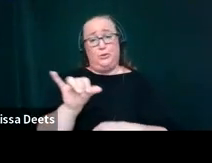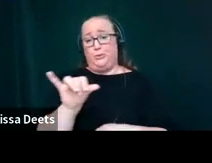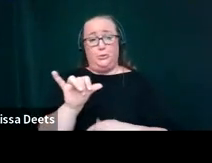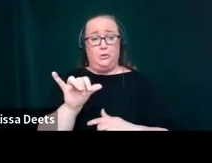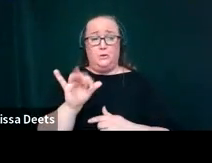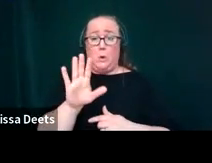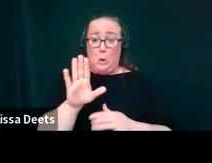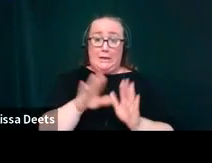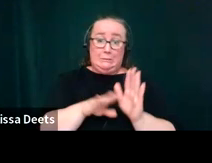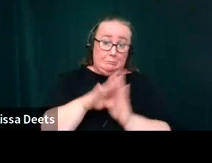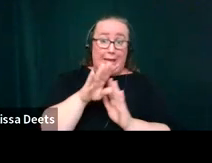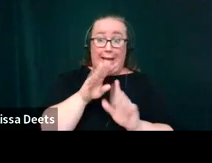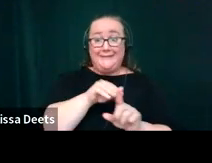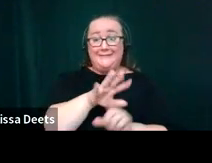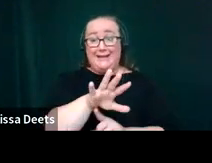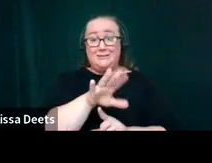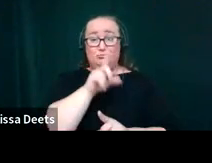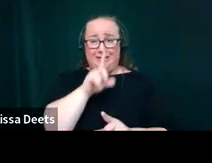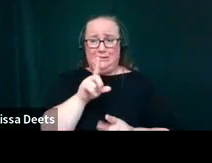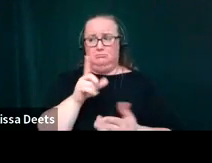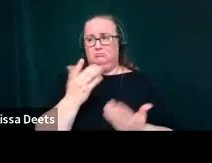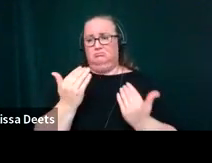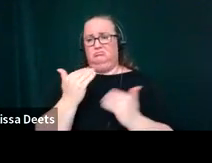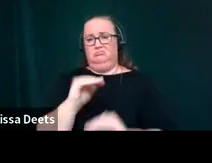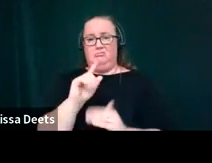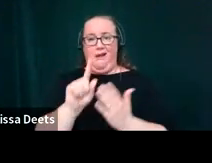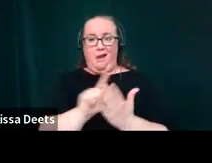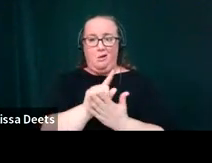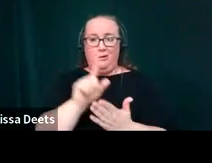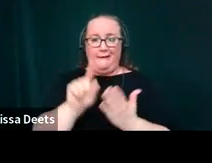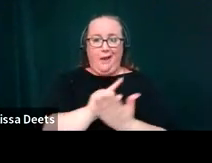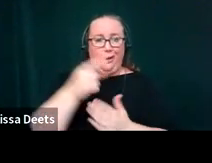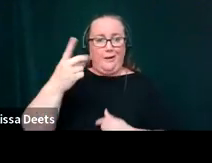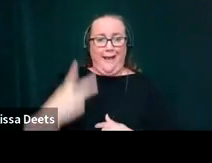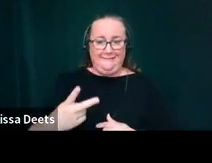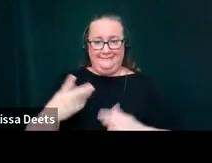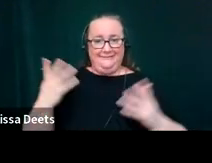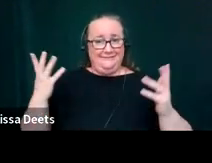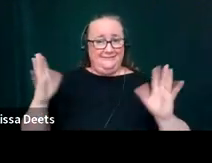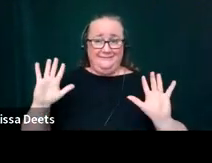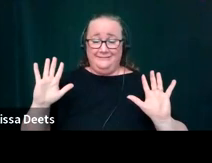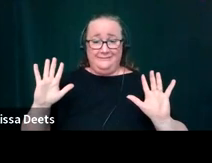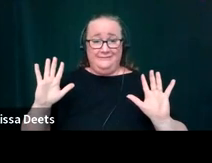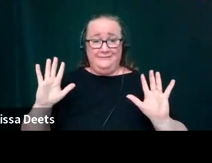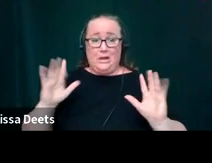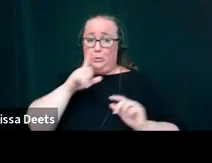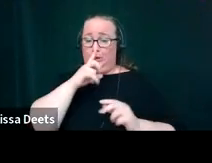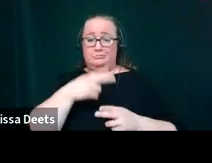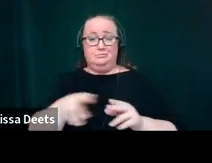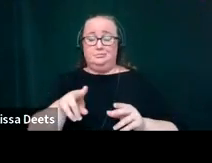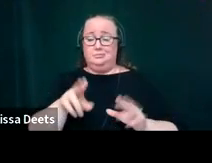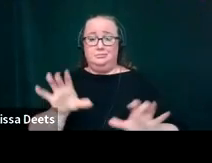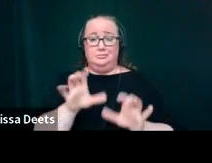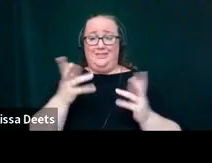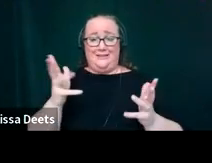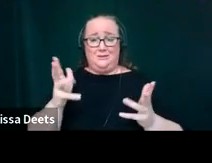the eye pressure is at about an hour to an hour and a half after you've taken it. And it has only a short duration of action, so only